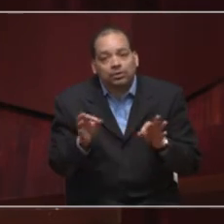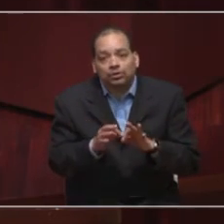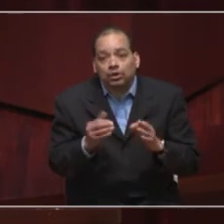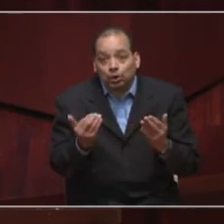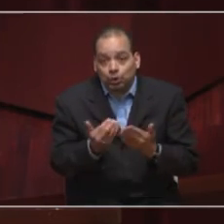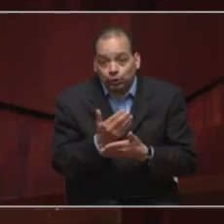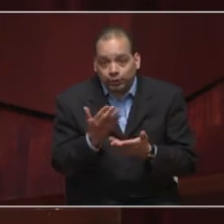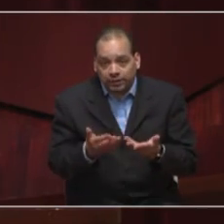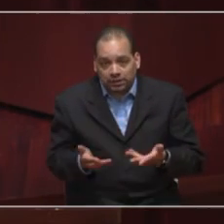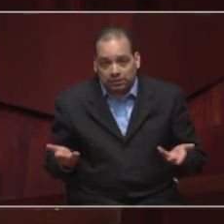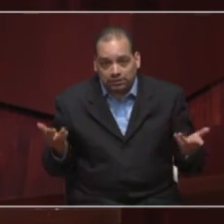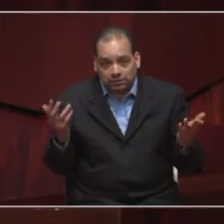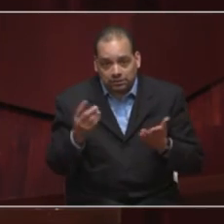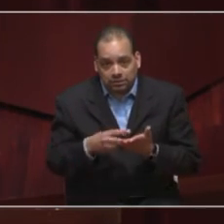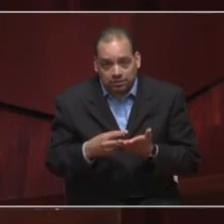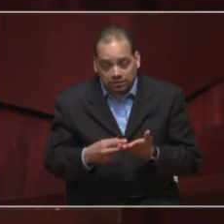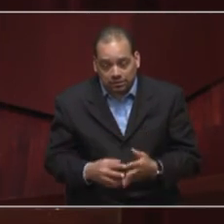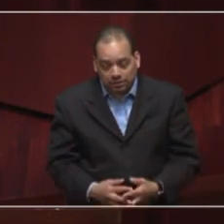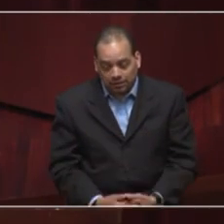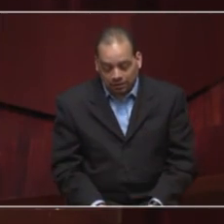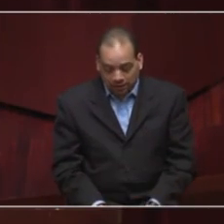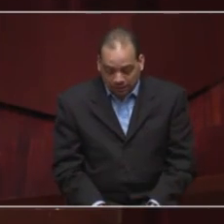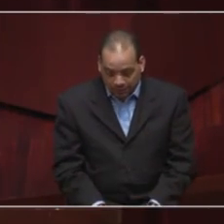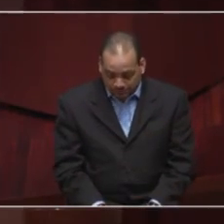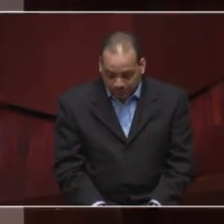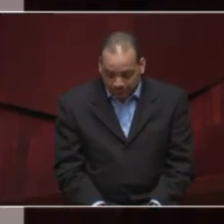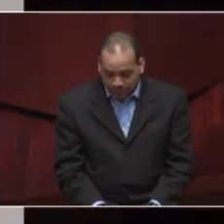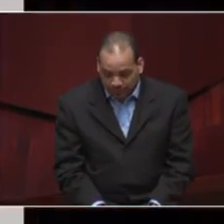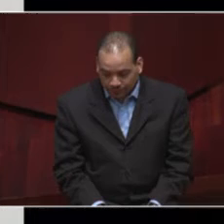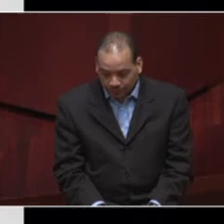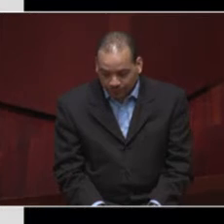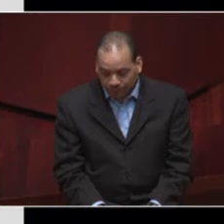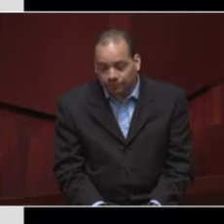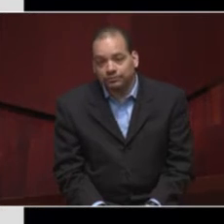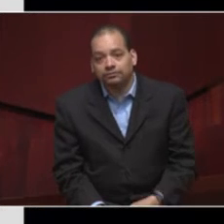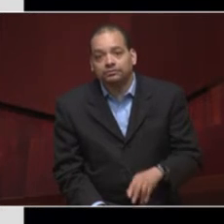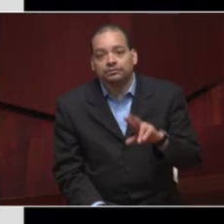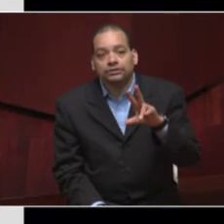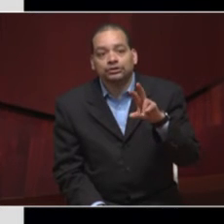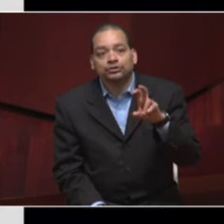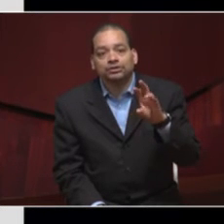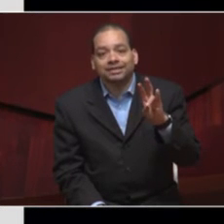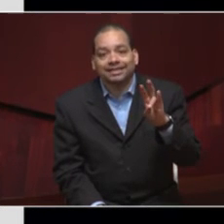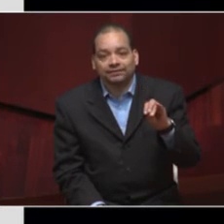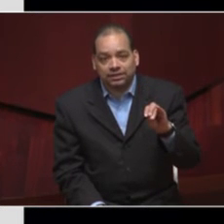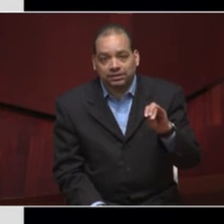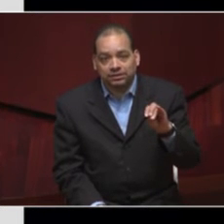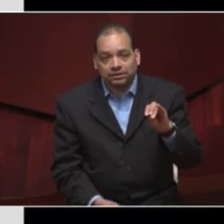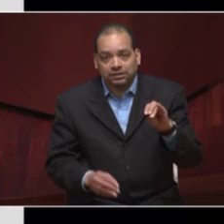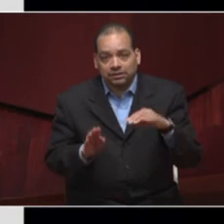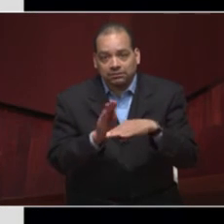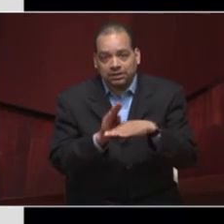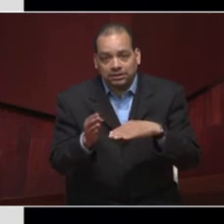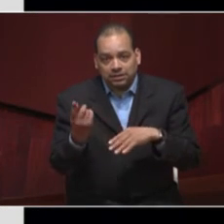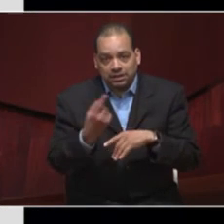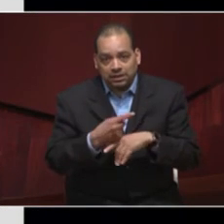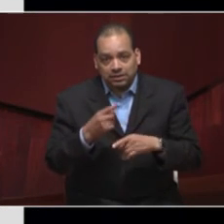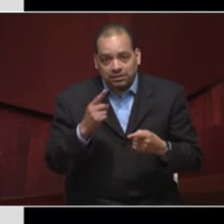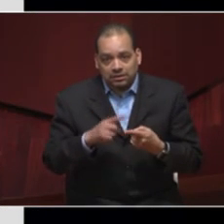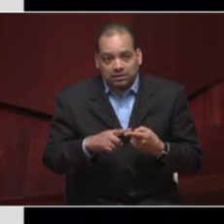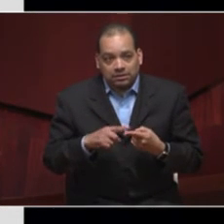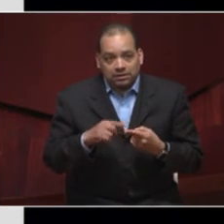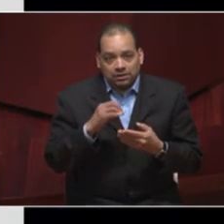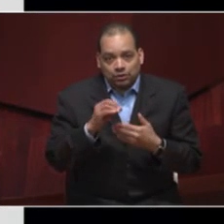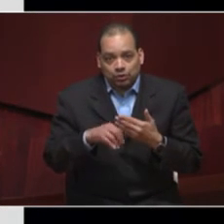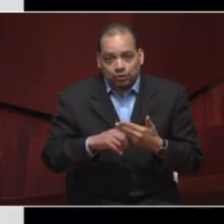new things that I want to talk about this morning. Only 370 business days till October 1st, 2016. So